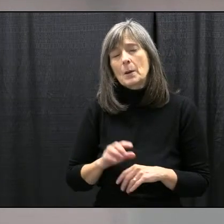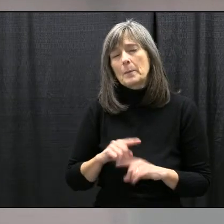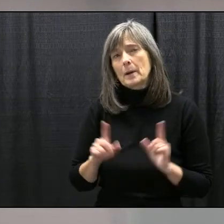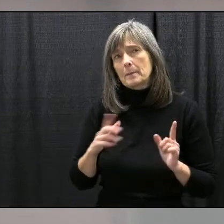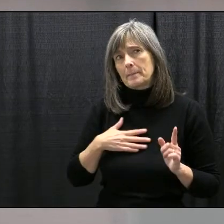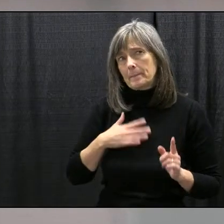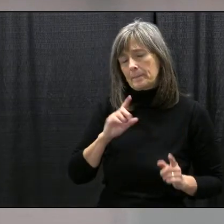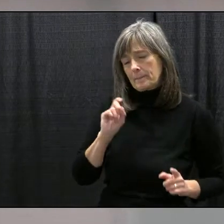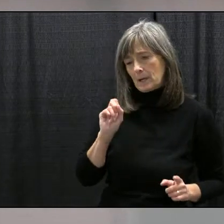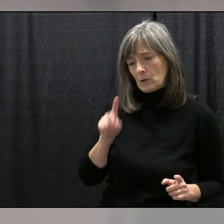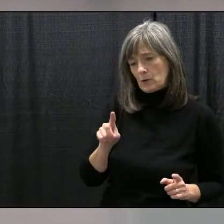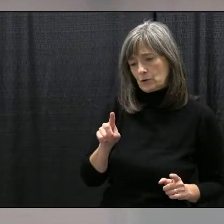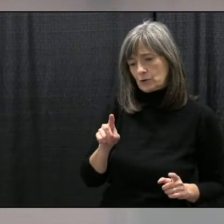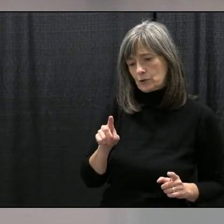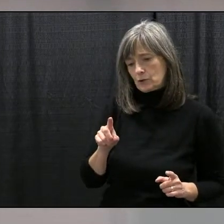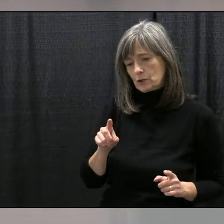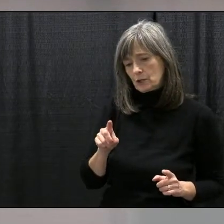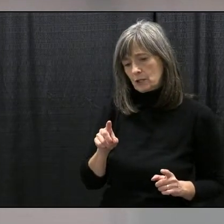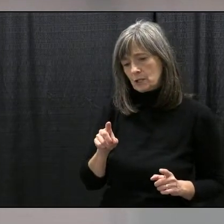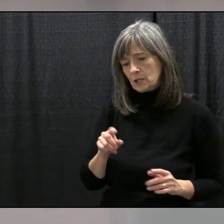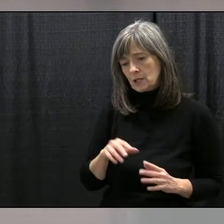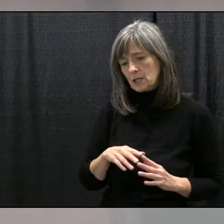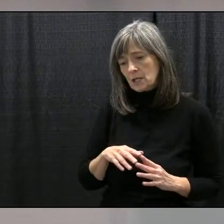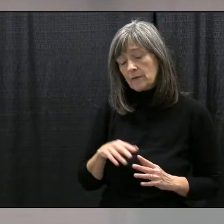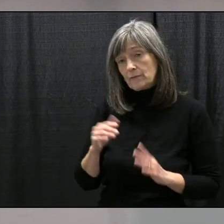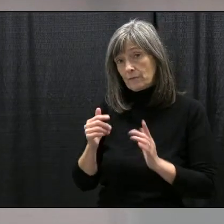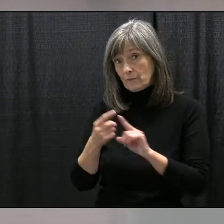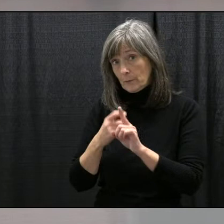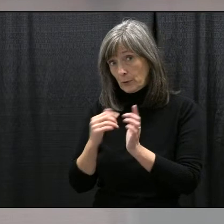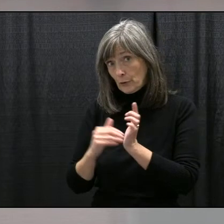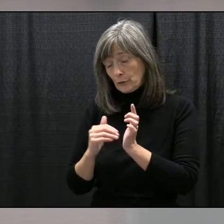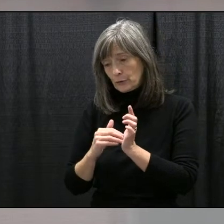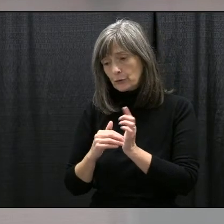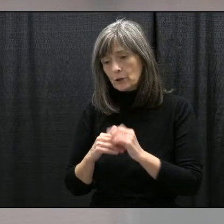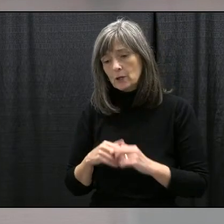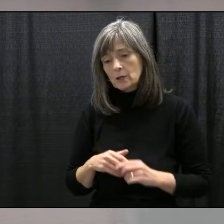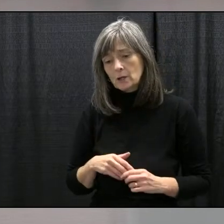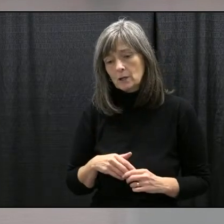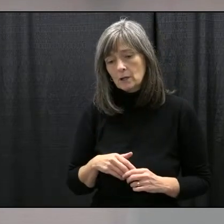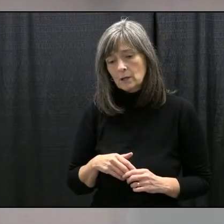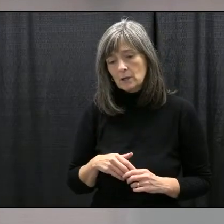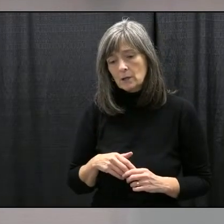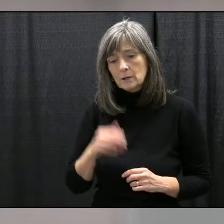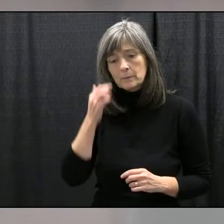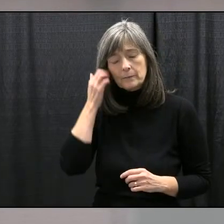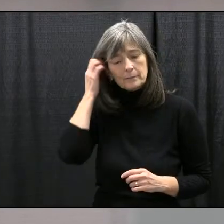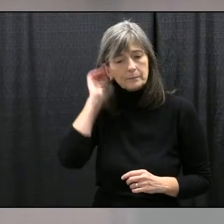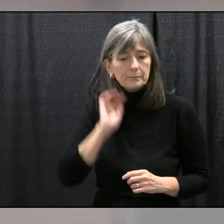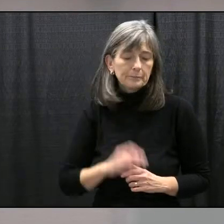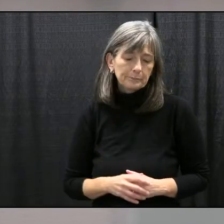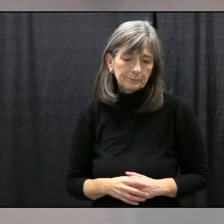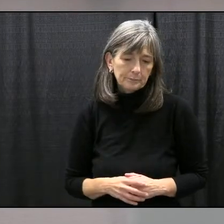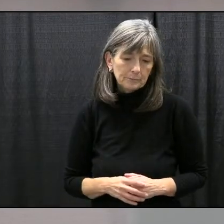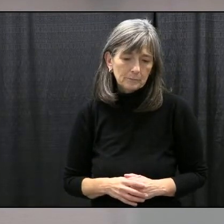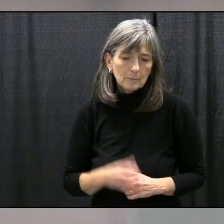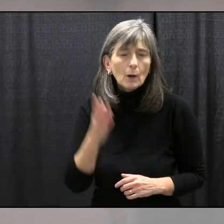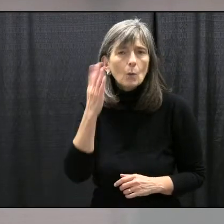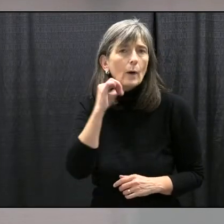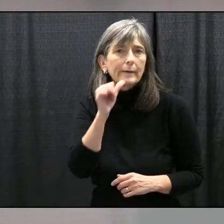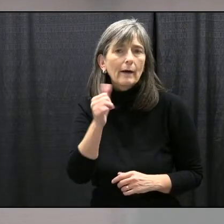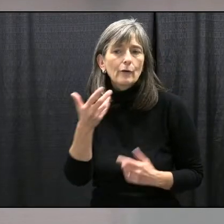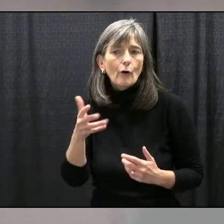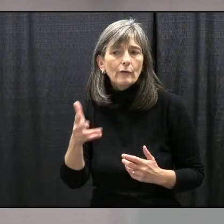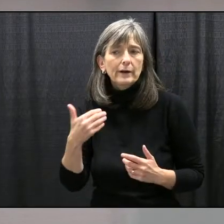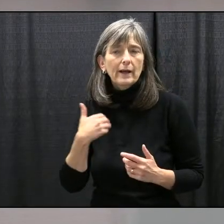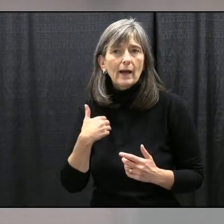question, I guess a lot of them would have is, why aren't we already putting nurse